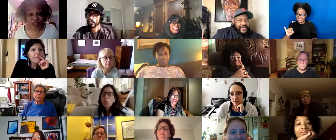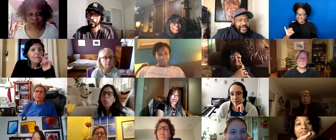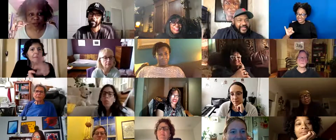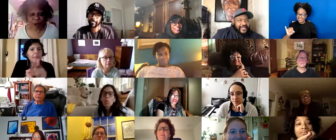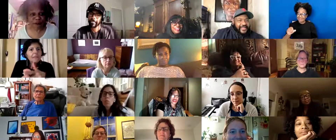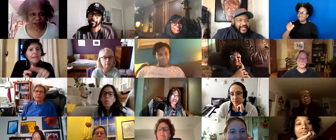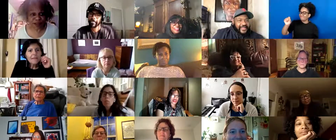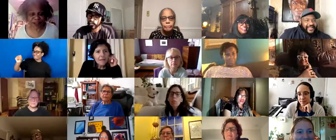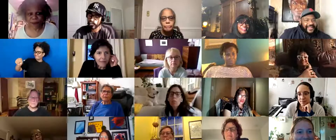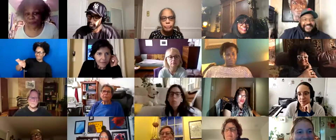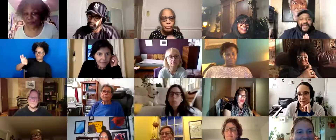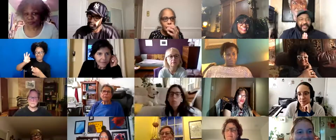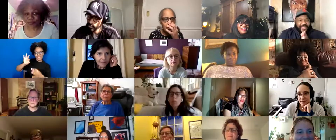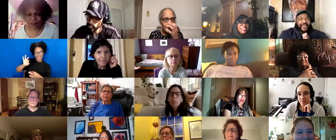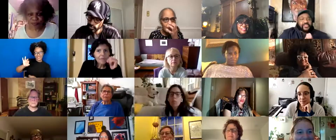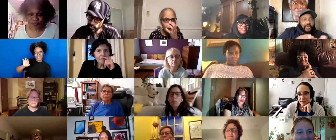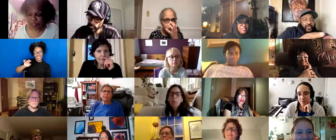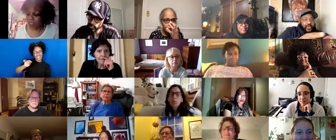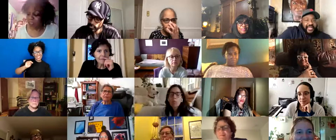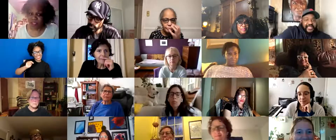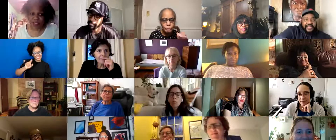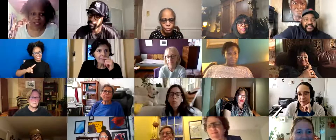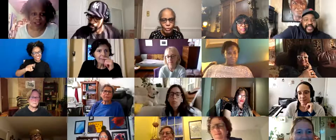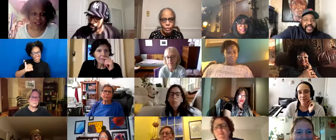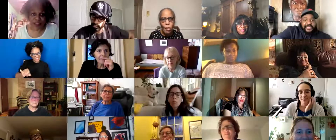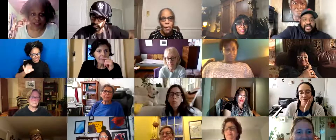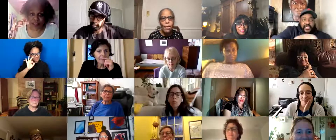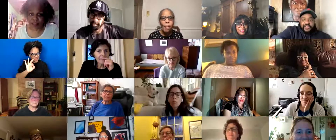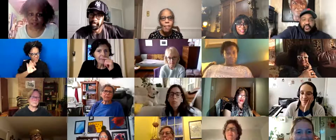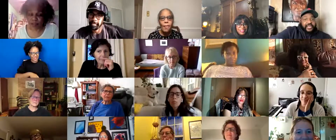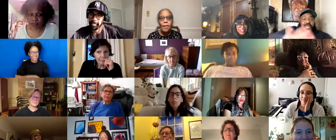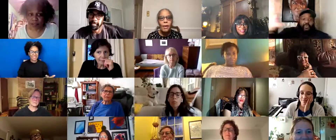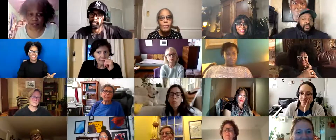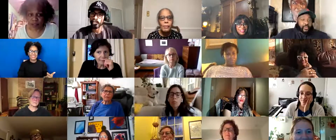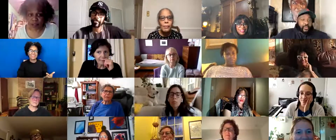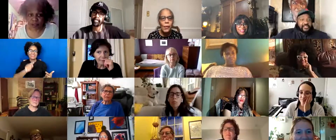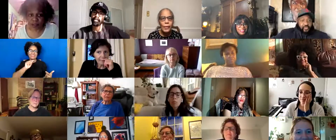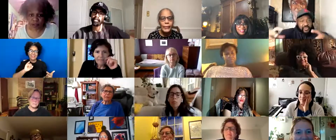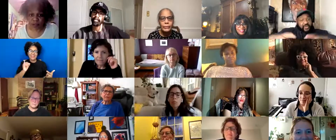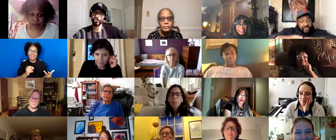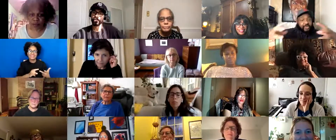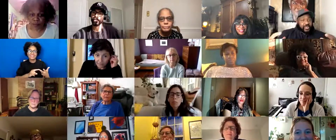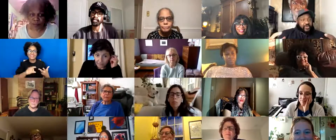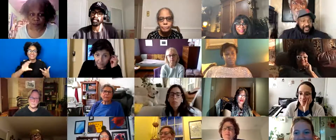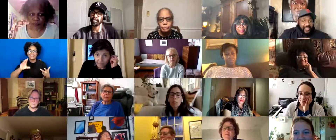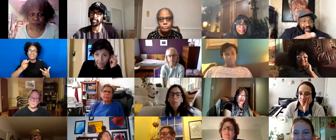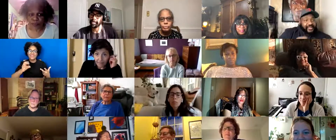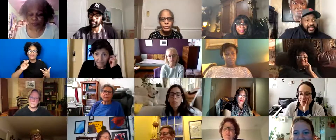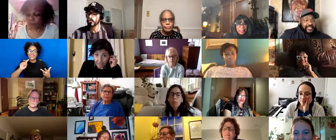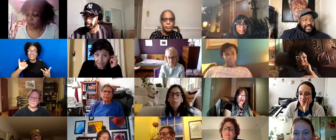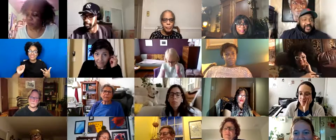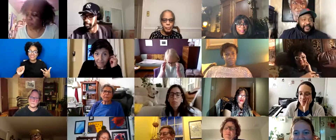Yes, that is perfect. Anxiety, okay. So we're going to go Anxiety, Taj, Sharita, and we're going to go back to, then we're going to keep building.